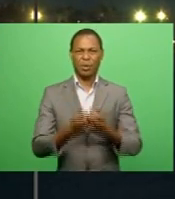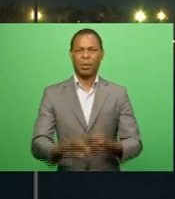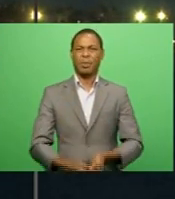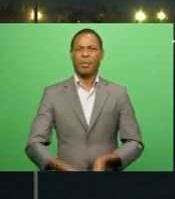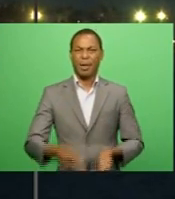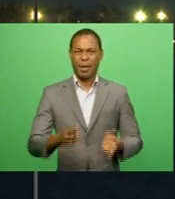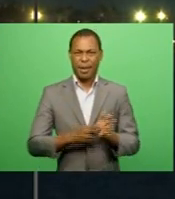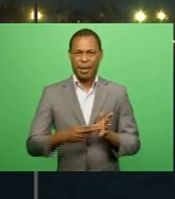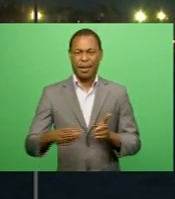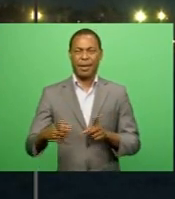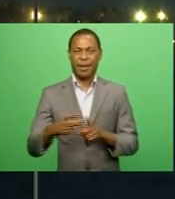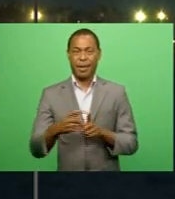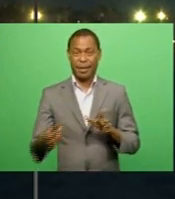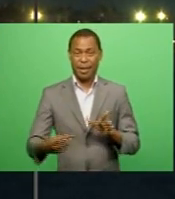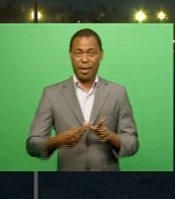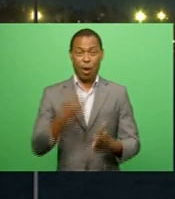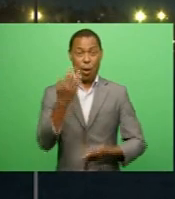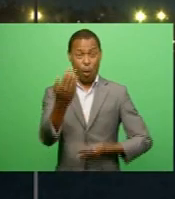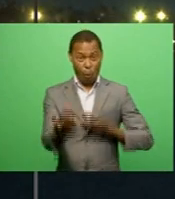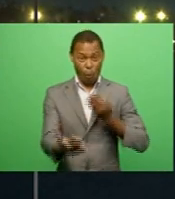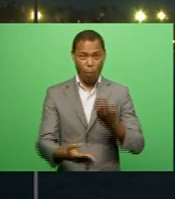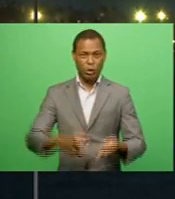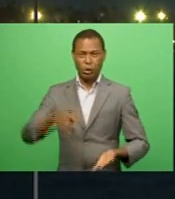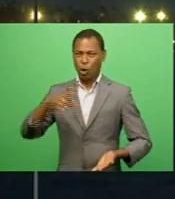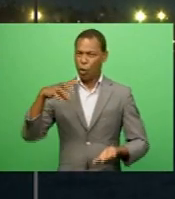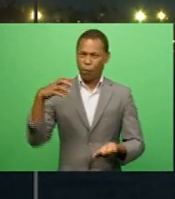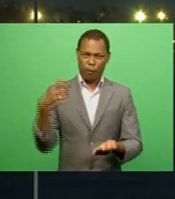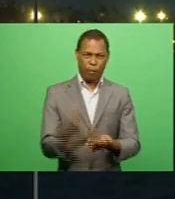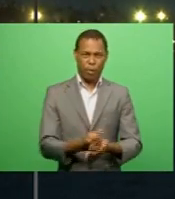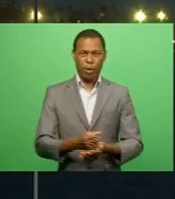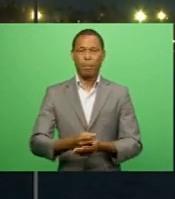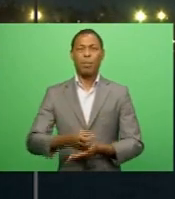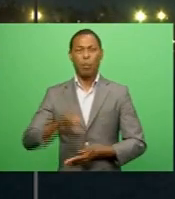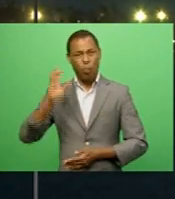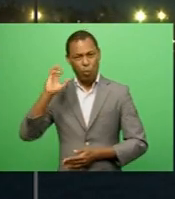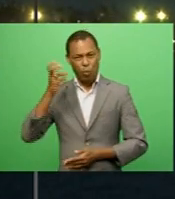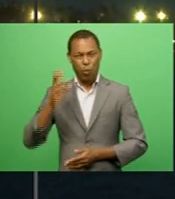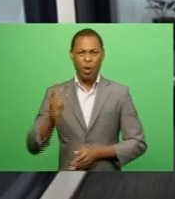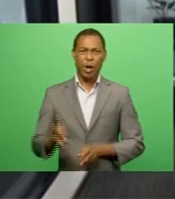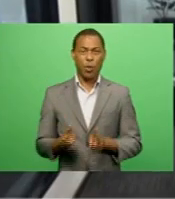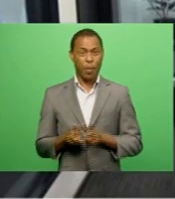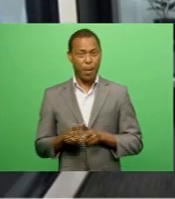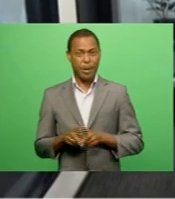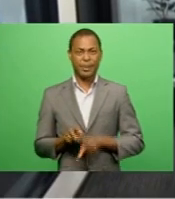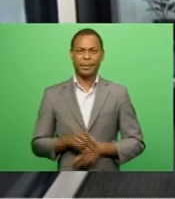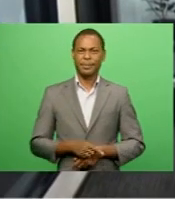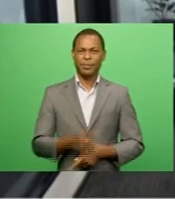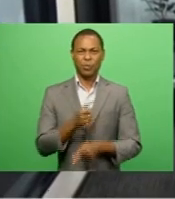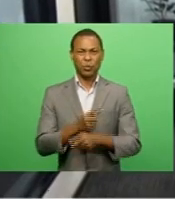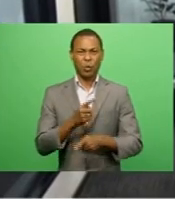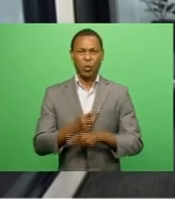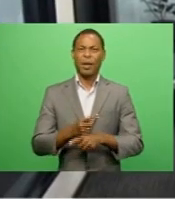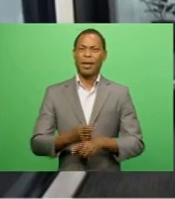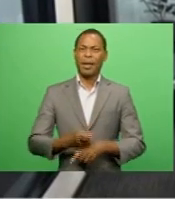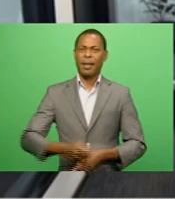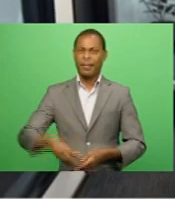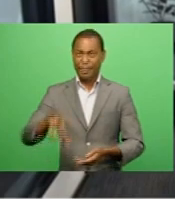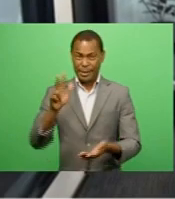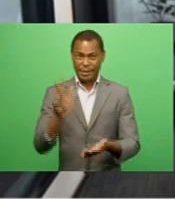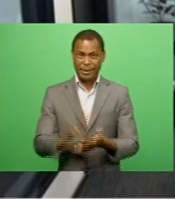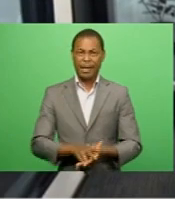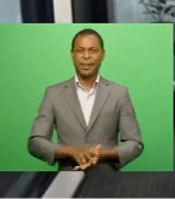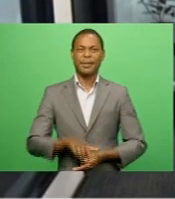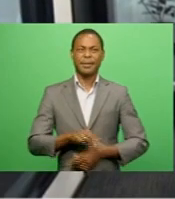Disability Awards, confirming their place as official radio partners. Speaking at the signing, United Blind Persons of